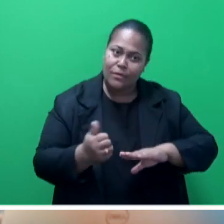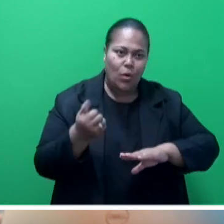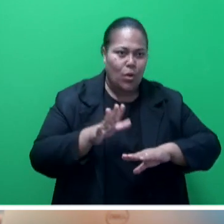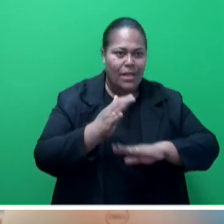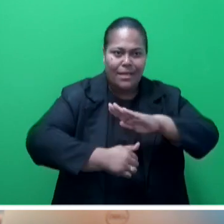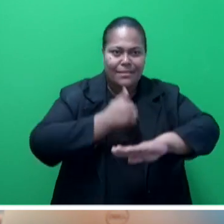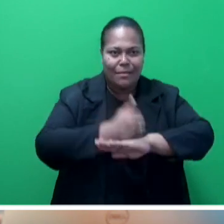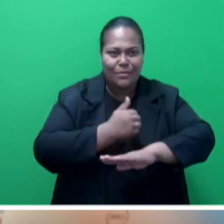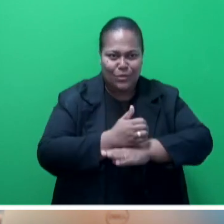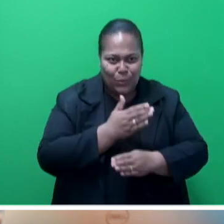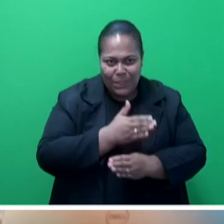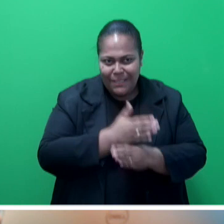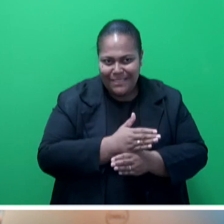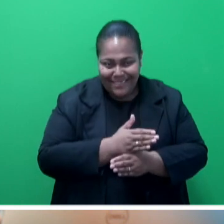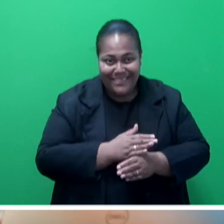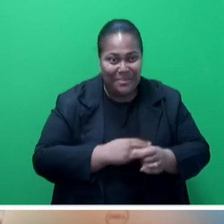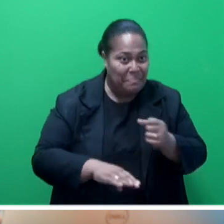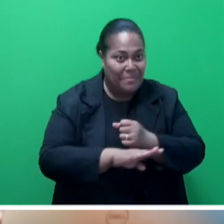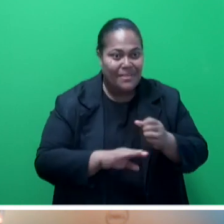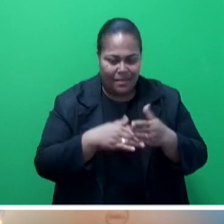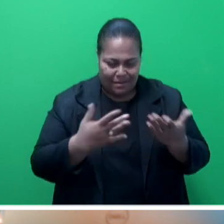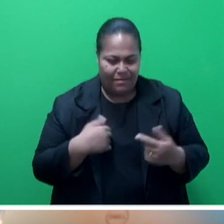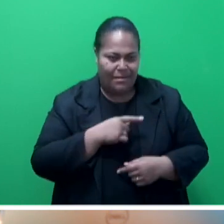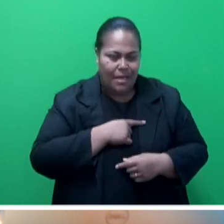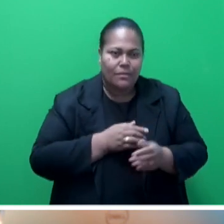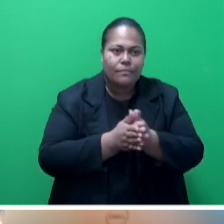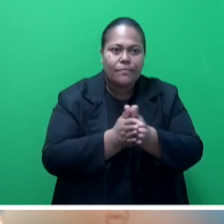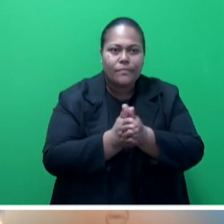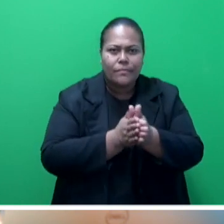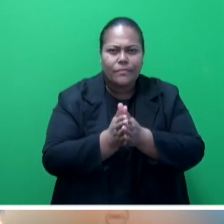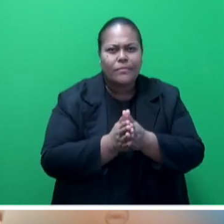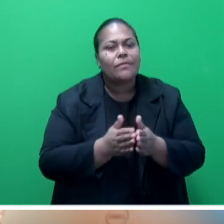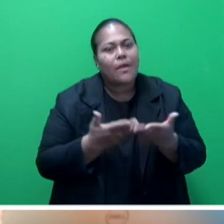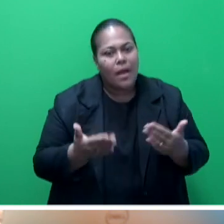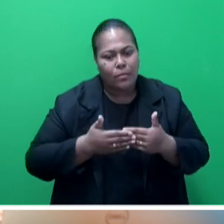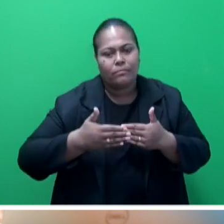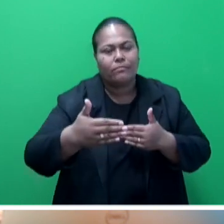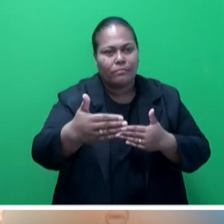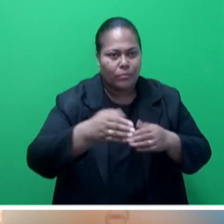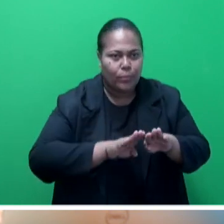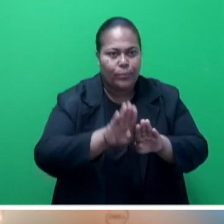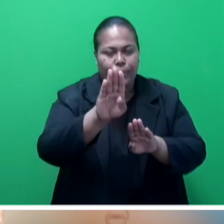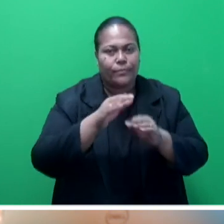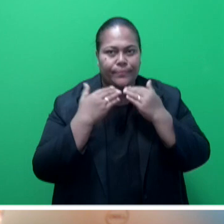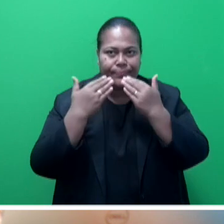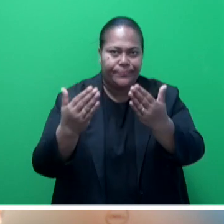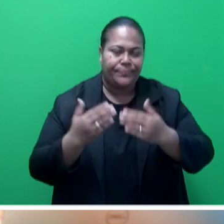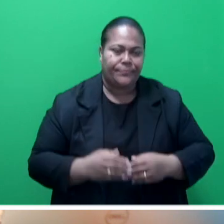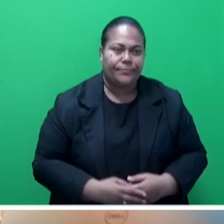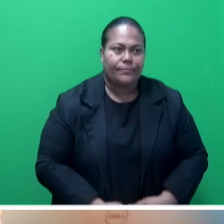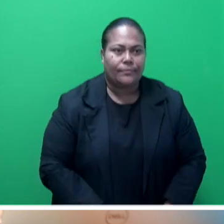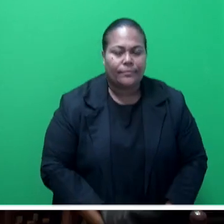excited to see where this innovative new initiative takes us in the months and years ahead. Thank you, Mr. Speaker, sir.